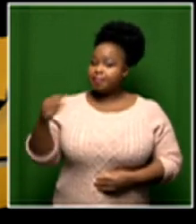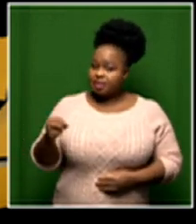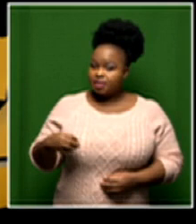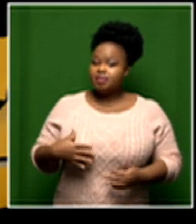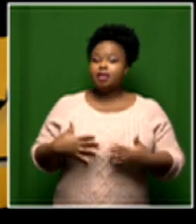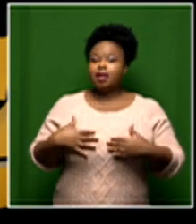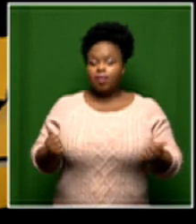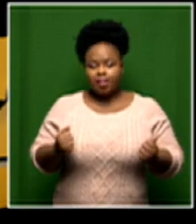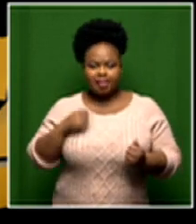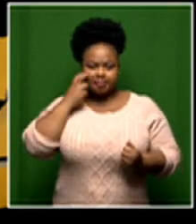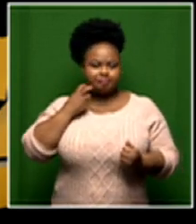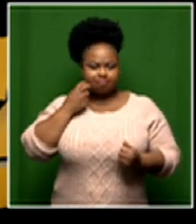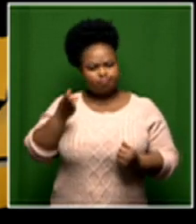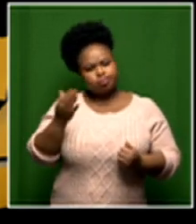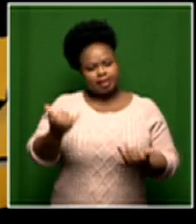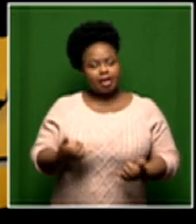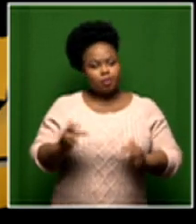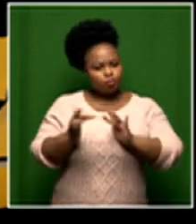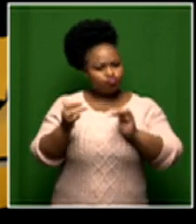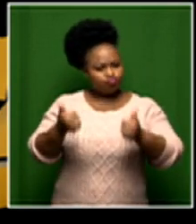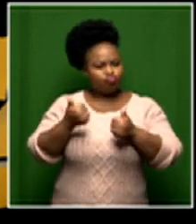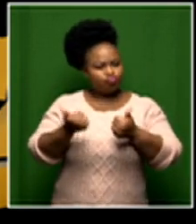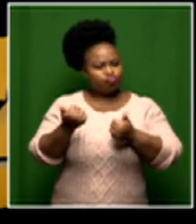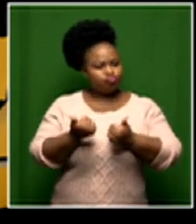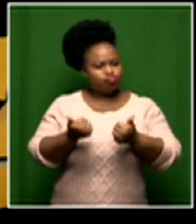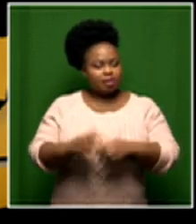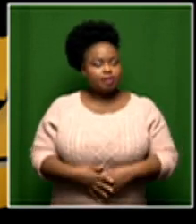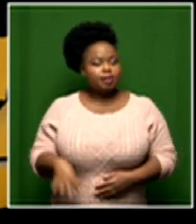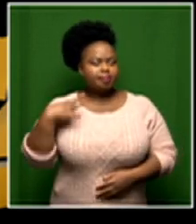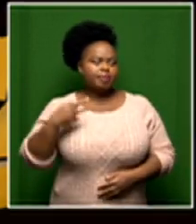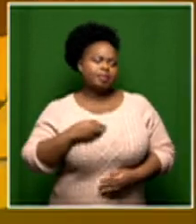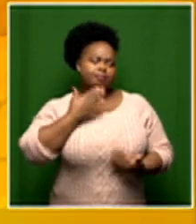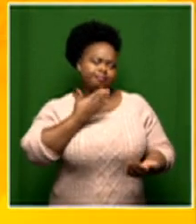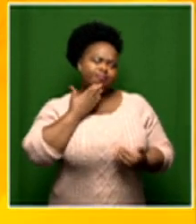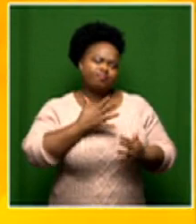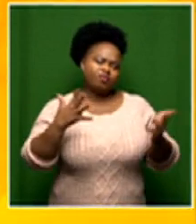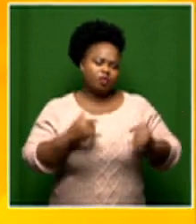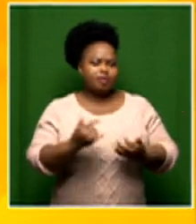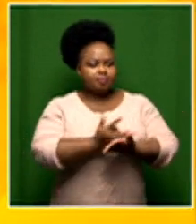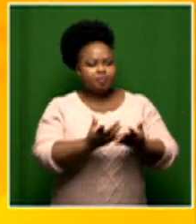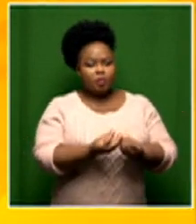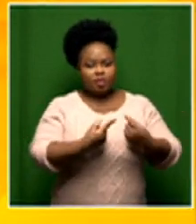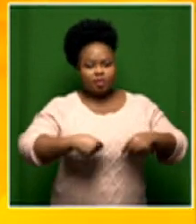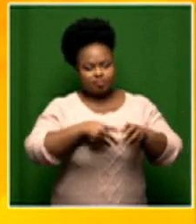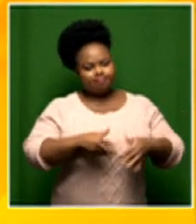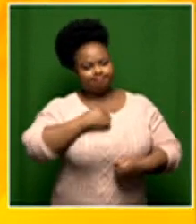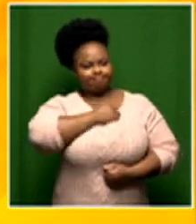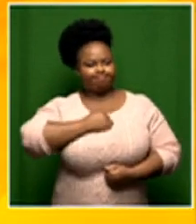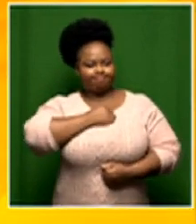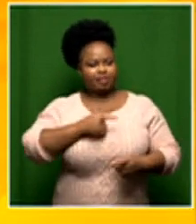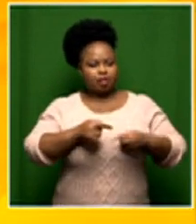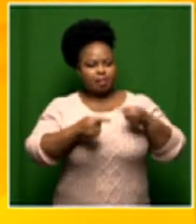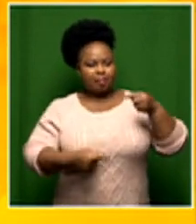Health Minister Dr Zweli Mkhize now on the line. Minister, thank you so much for speaking to us. Apologies,